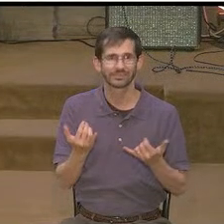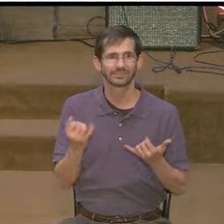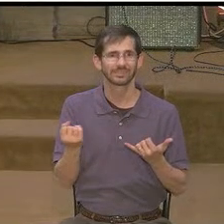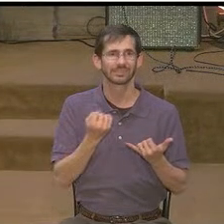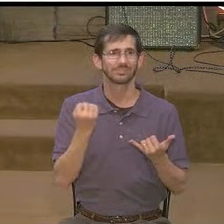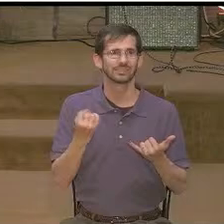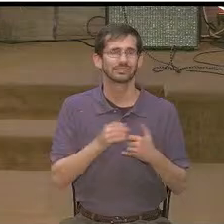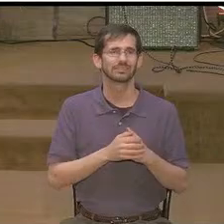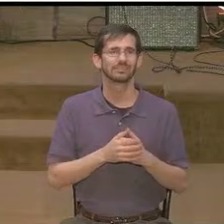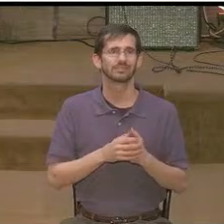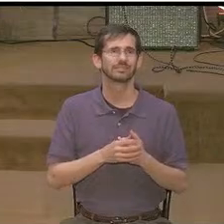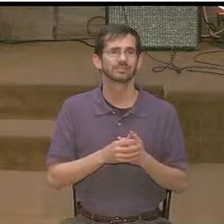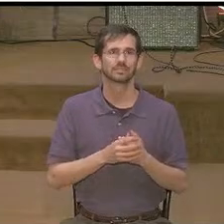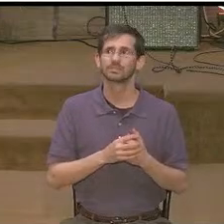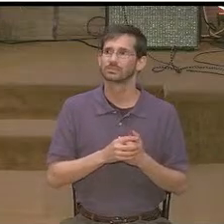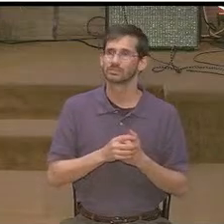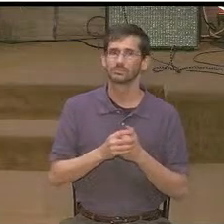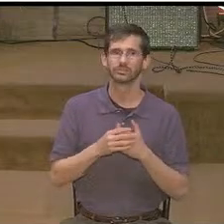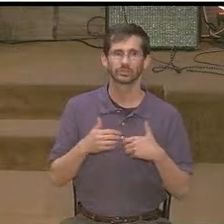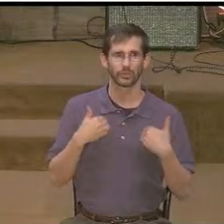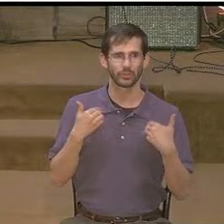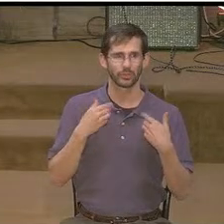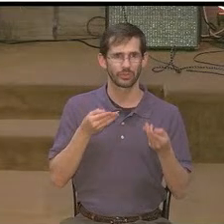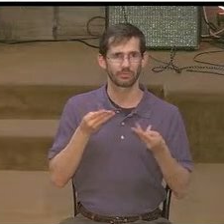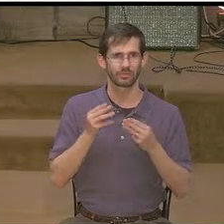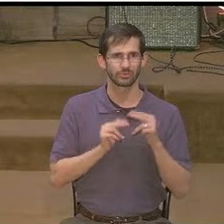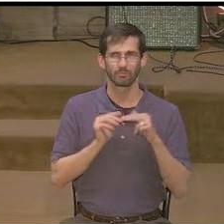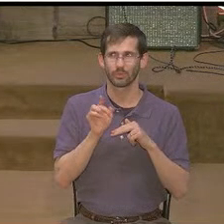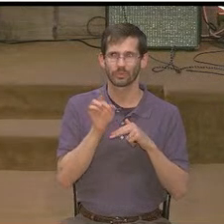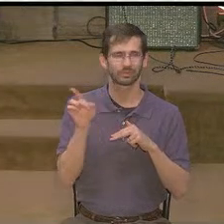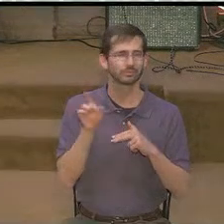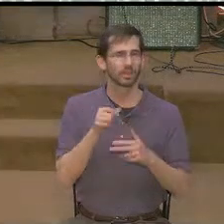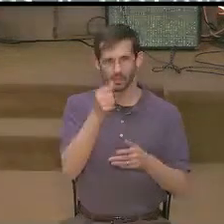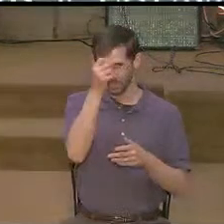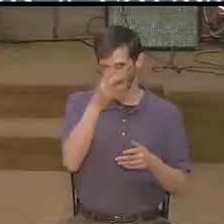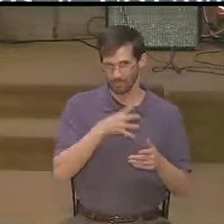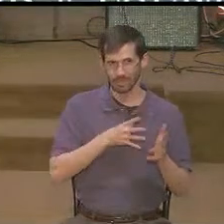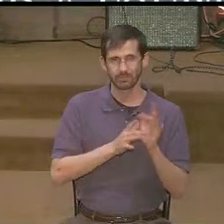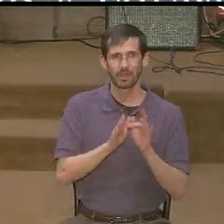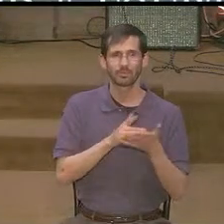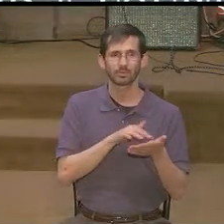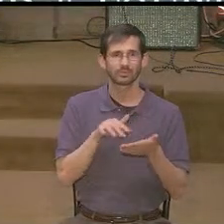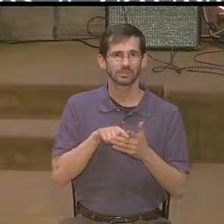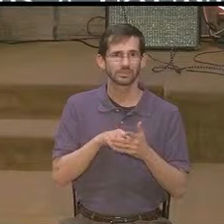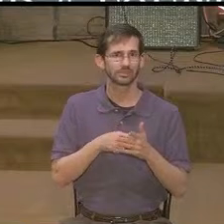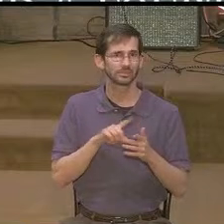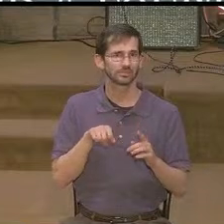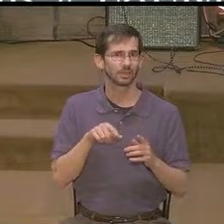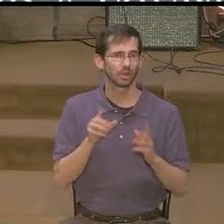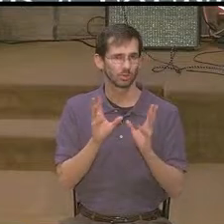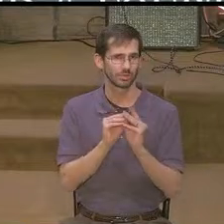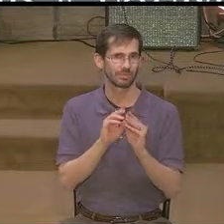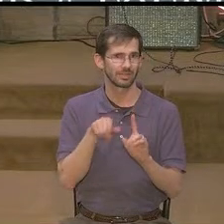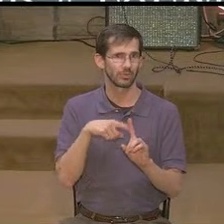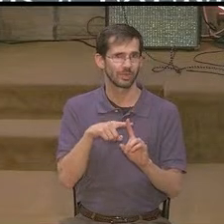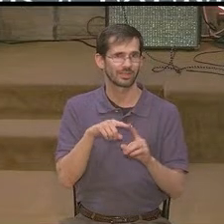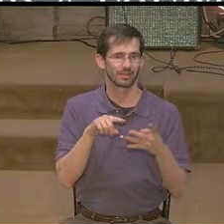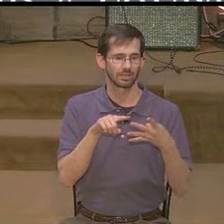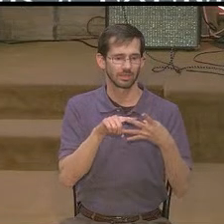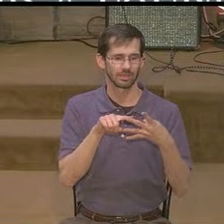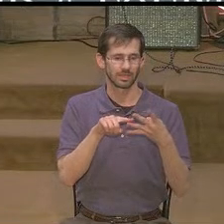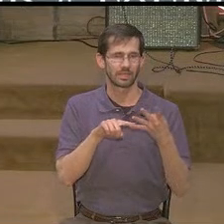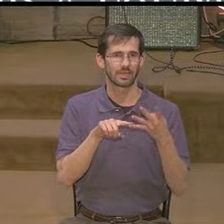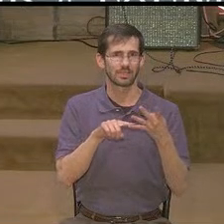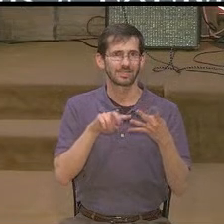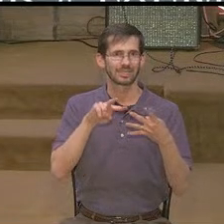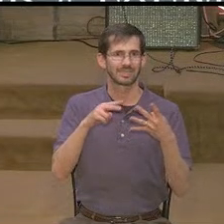7:30 a.m. in the Youth Ministry Building in the Men's Bible Study. We'll meet on the second and fourth Tuesday for